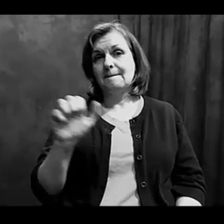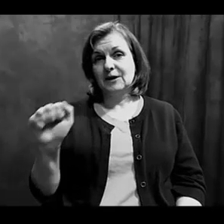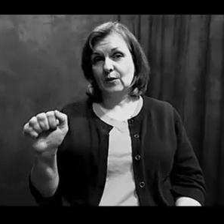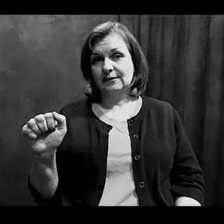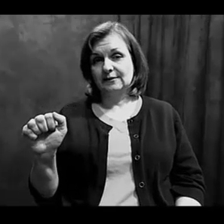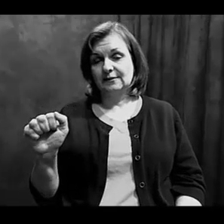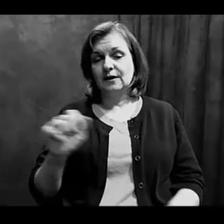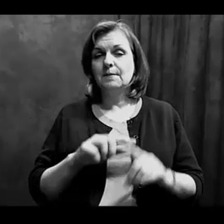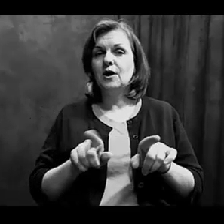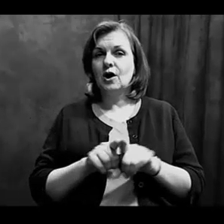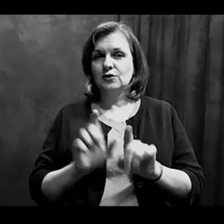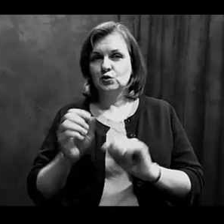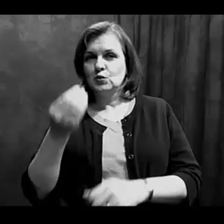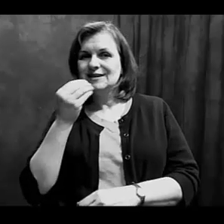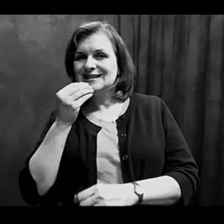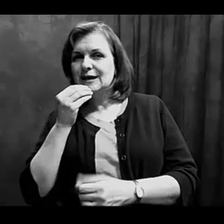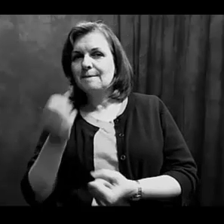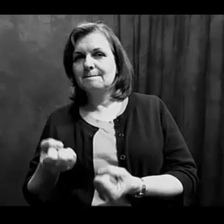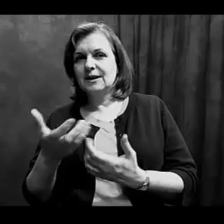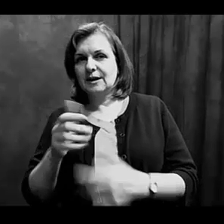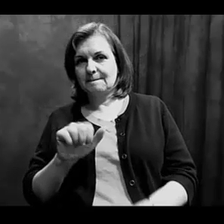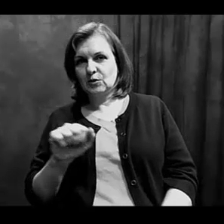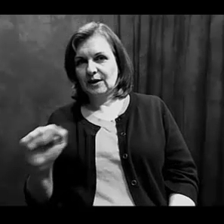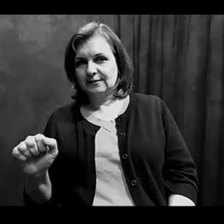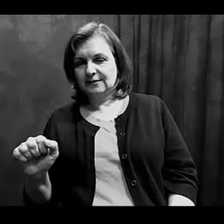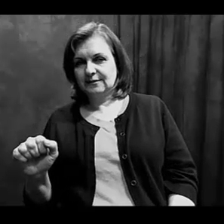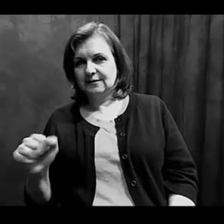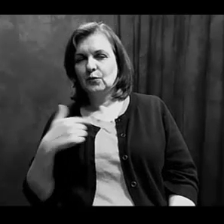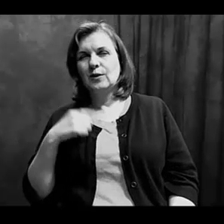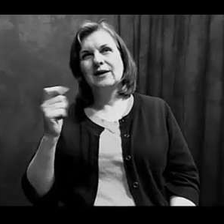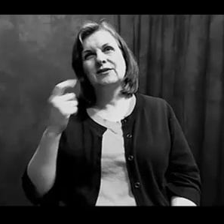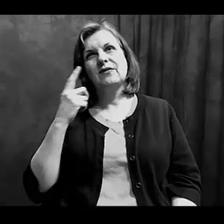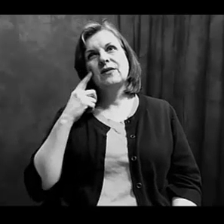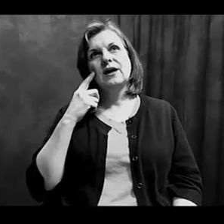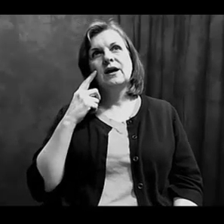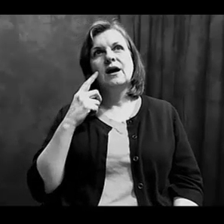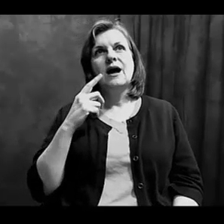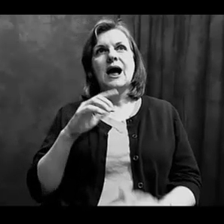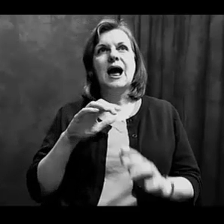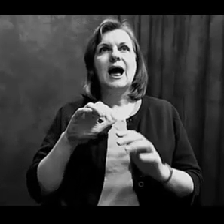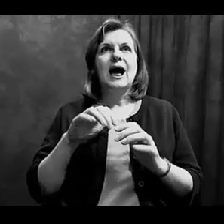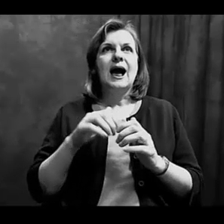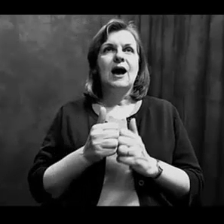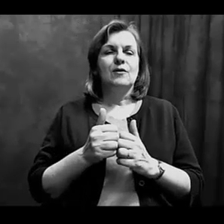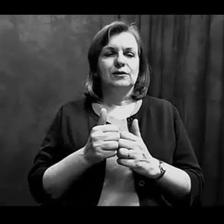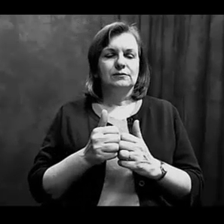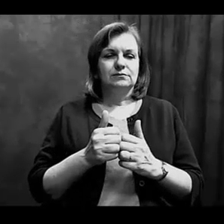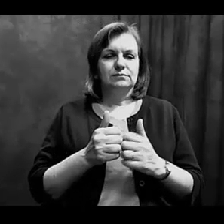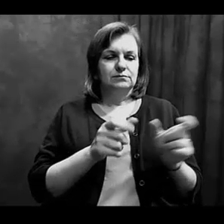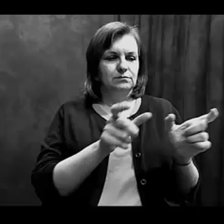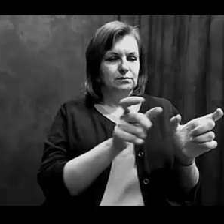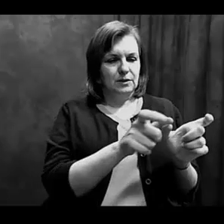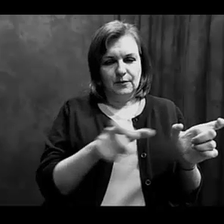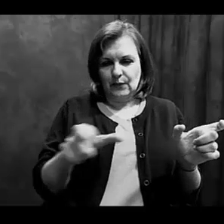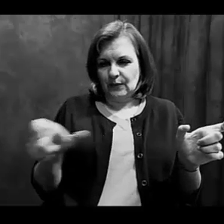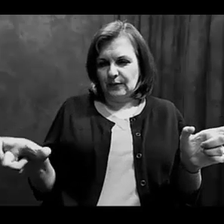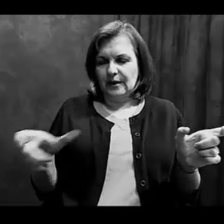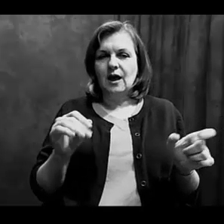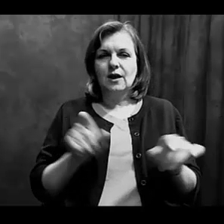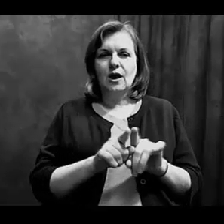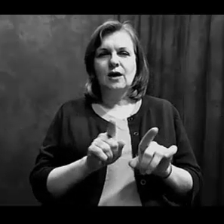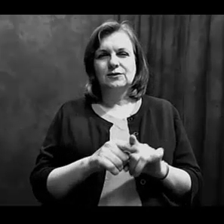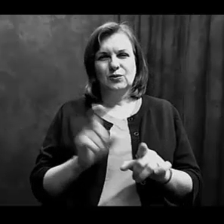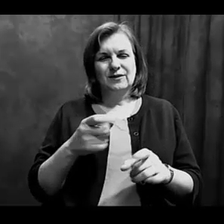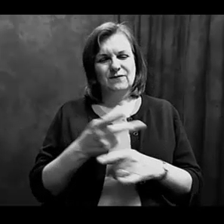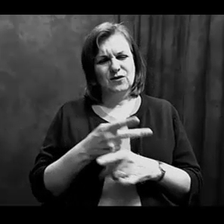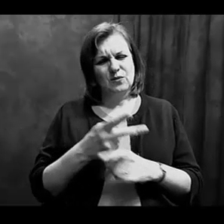body makes many of these amino acids, but you also eat many amino acids. So we have to think about not only